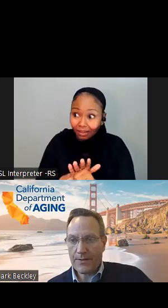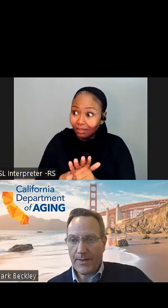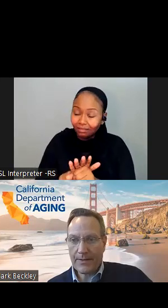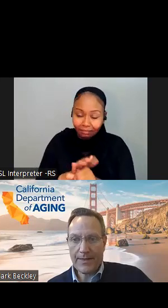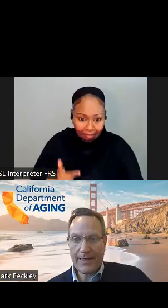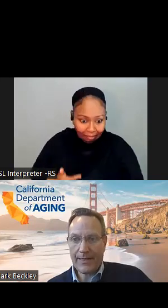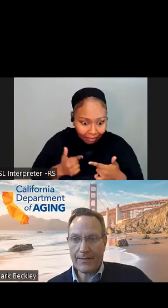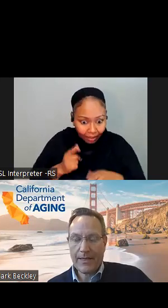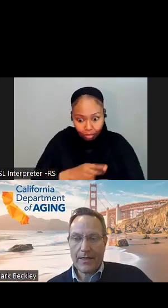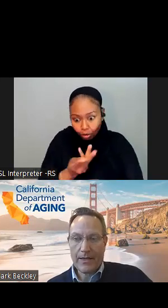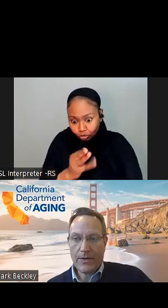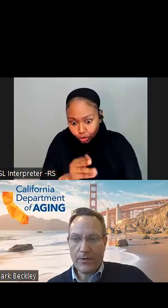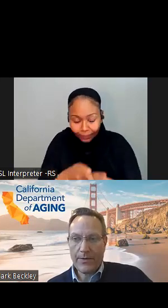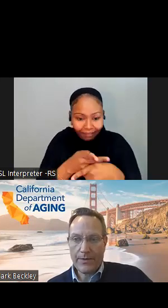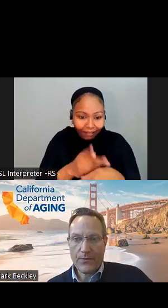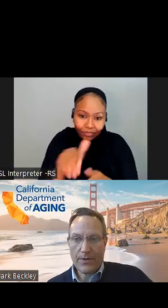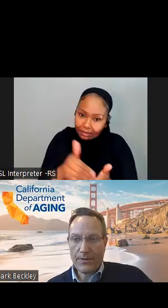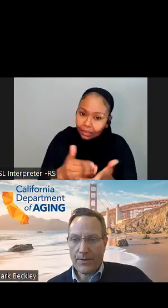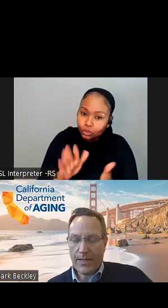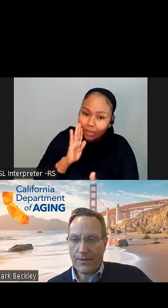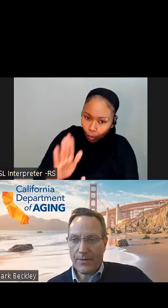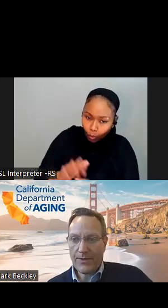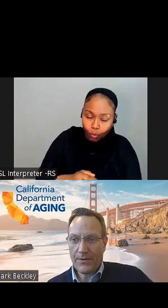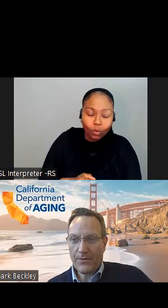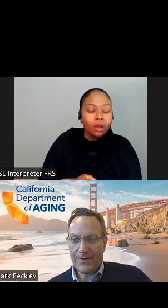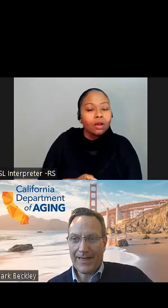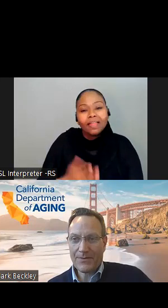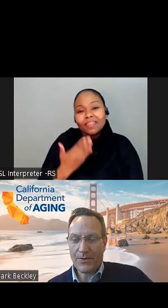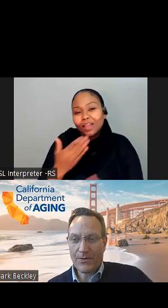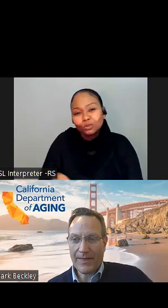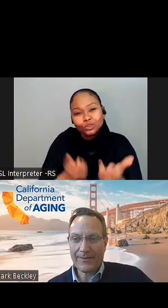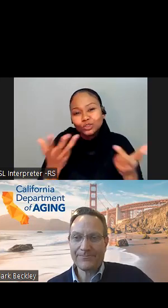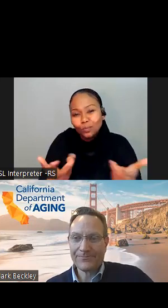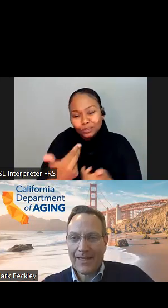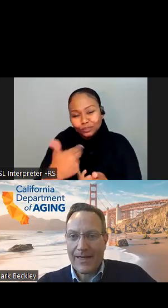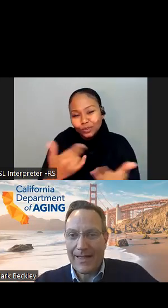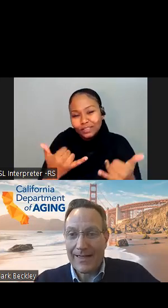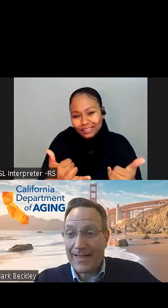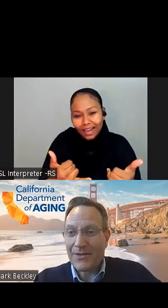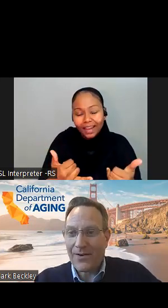for participating today. And we really look forward to engaging with you in the next work group meeting.